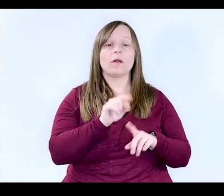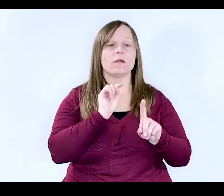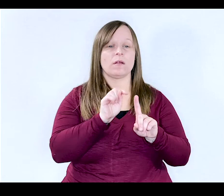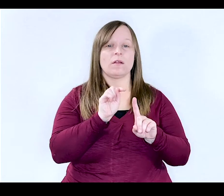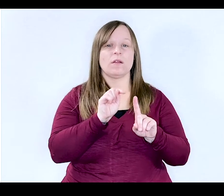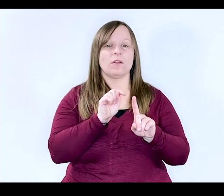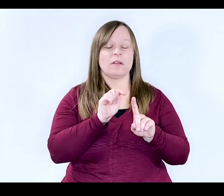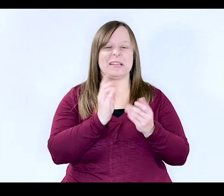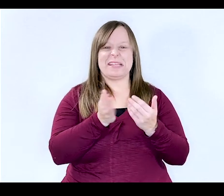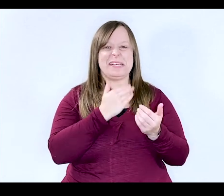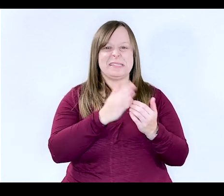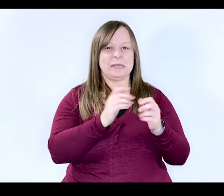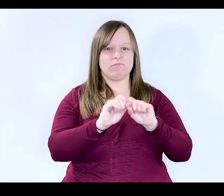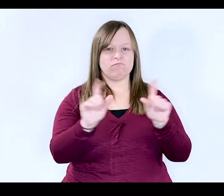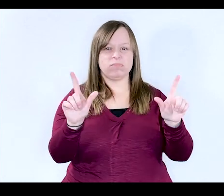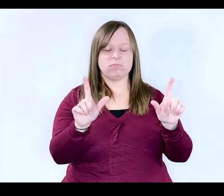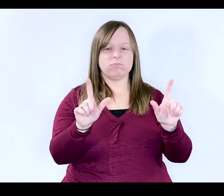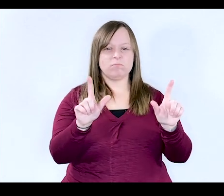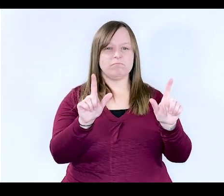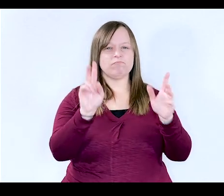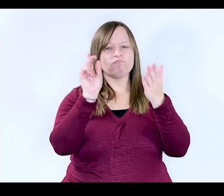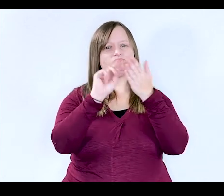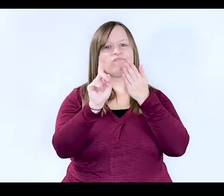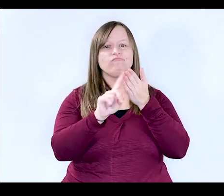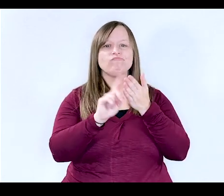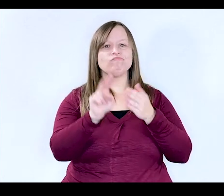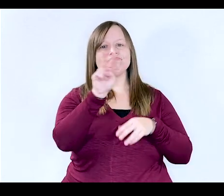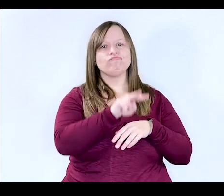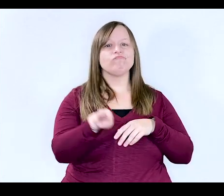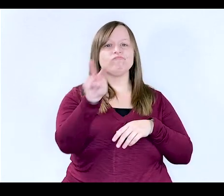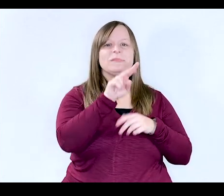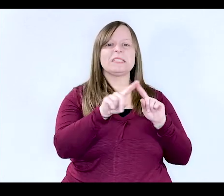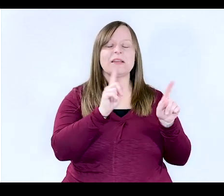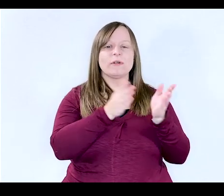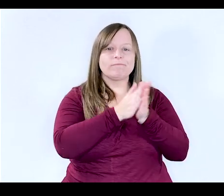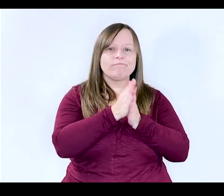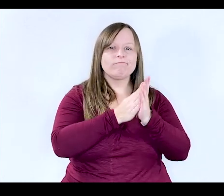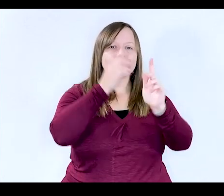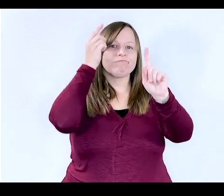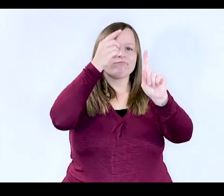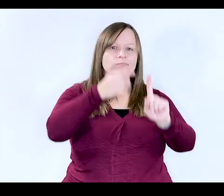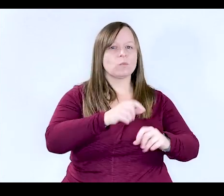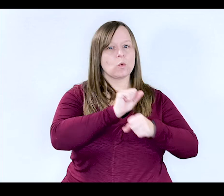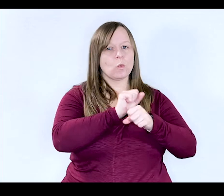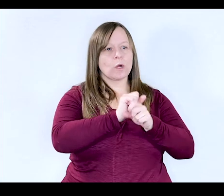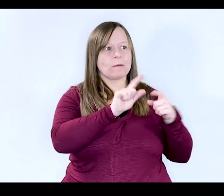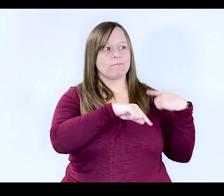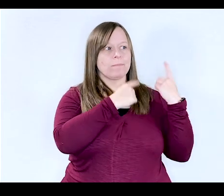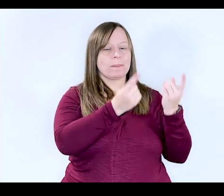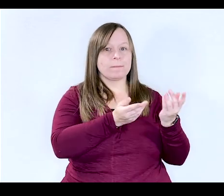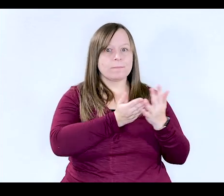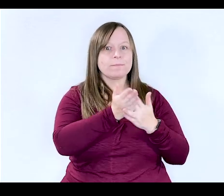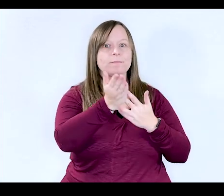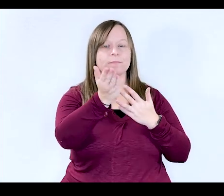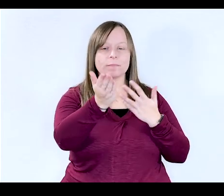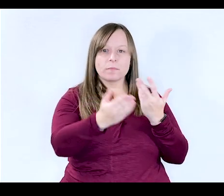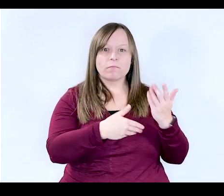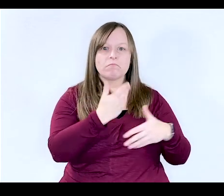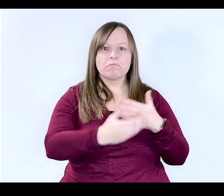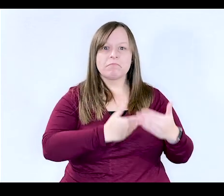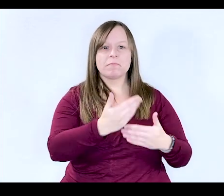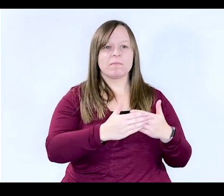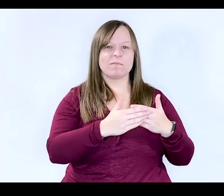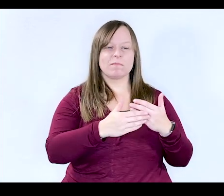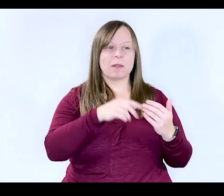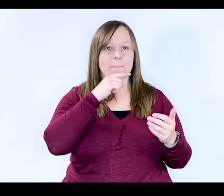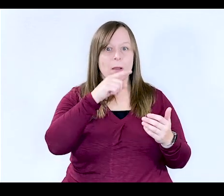www.drny.org, you can very easily look into the various different initiatives that we've been making through C.A.R.E,